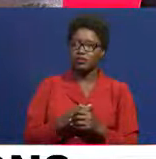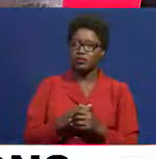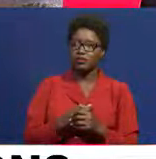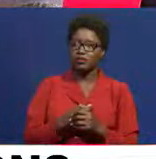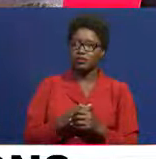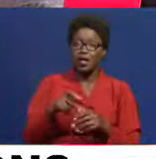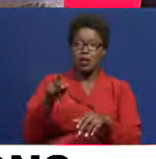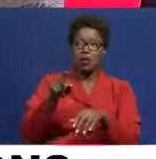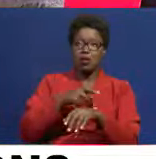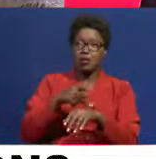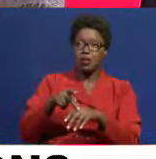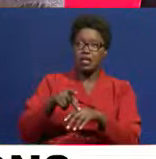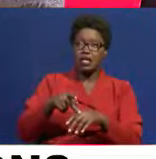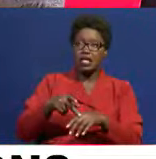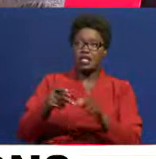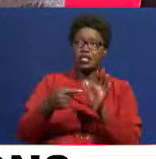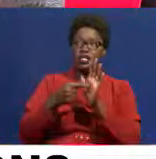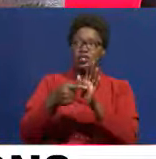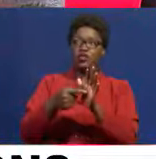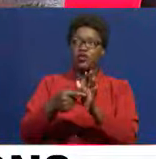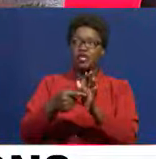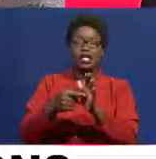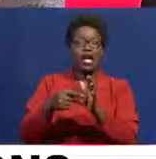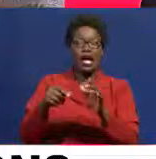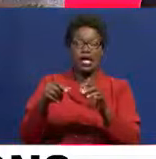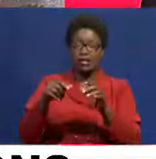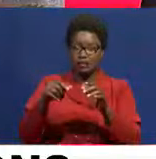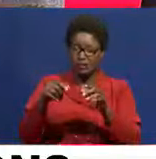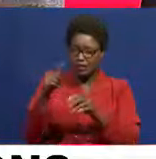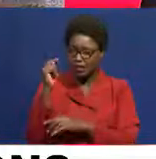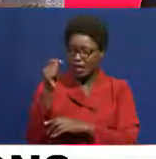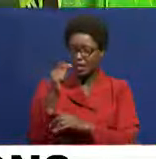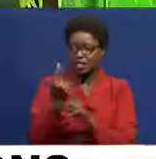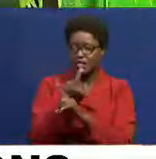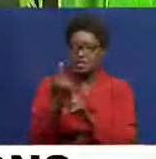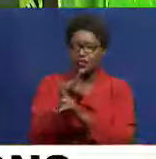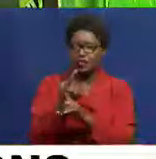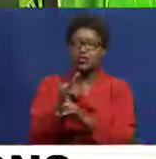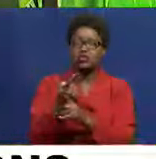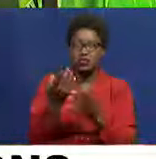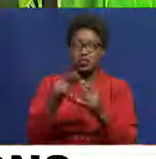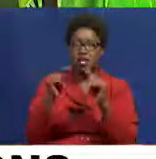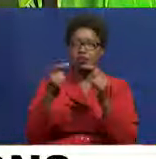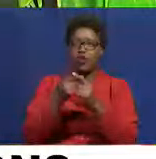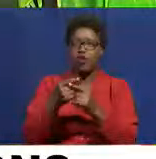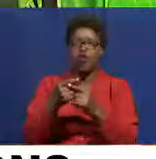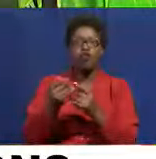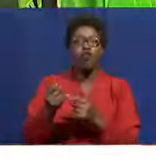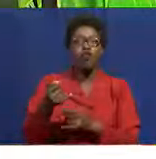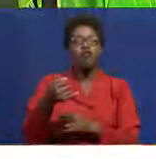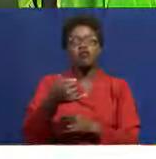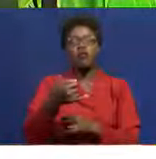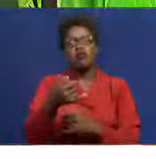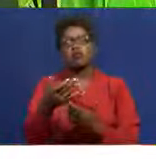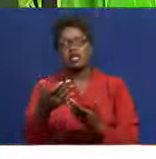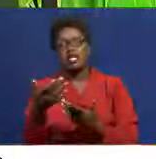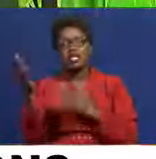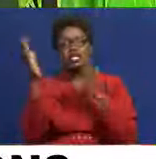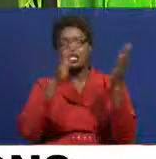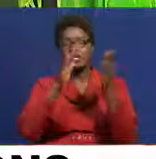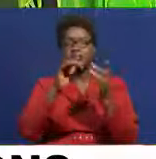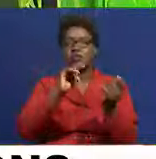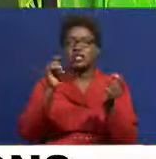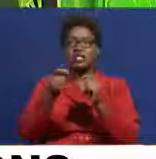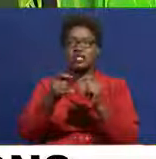Using poetry, young ones showcased their talents in different forms of art, touching on environment and climate change matters.